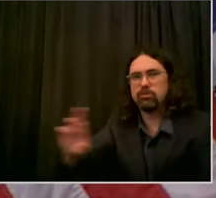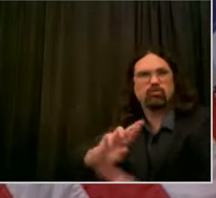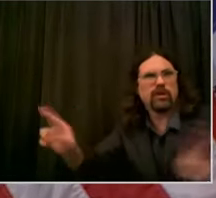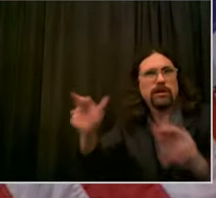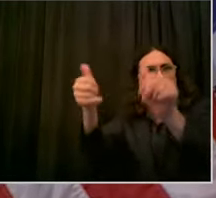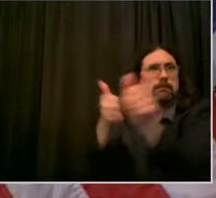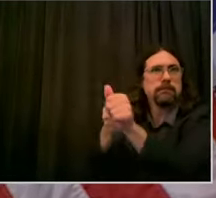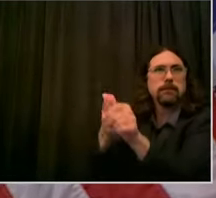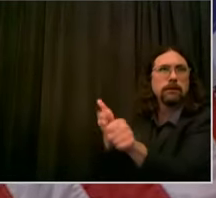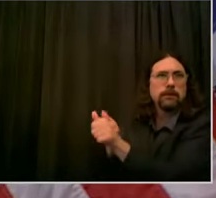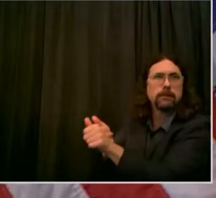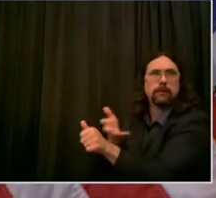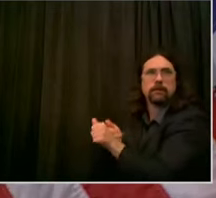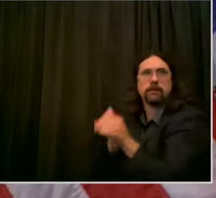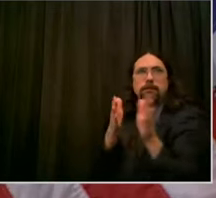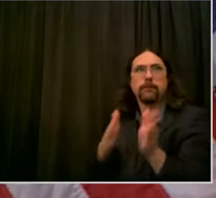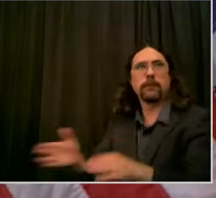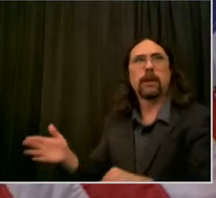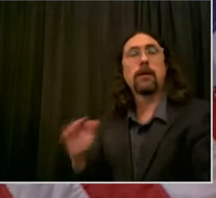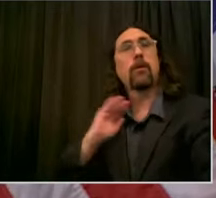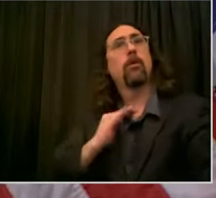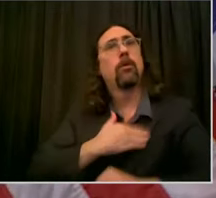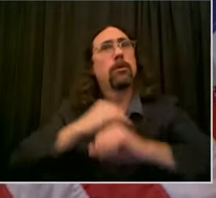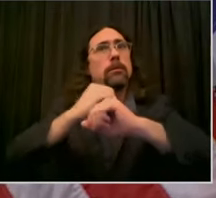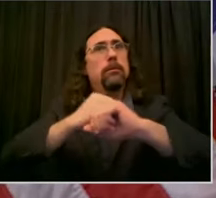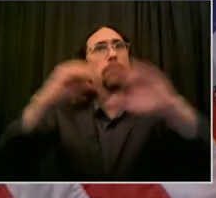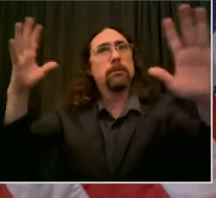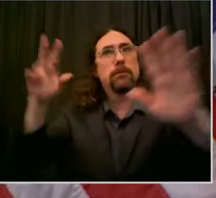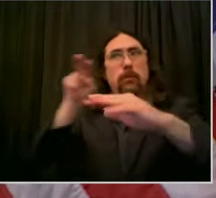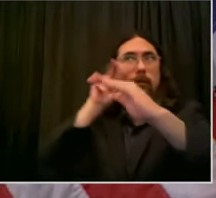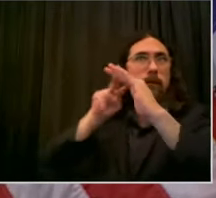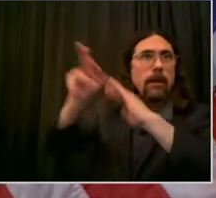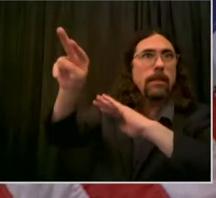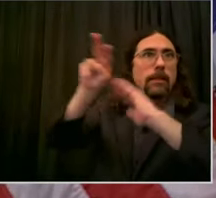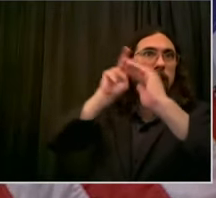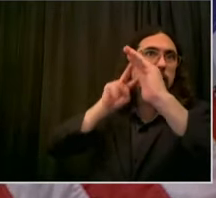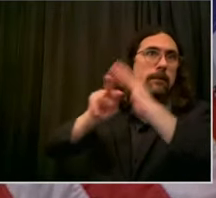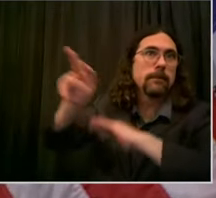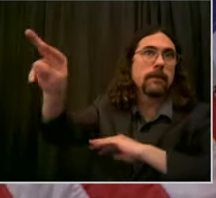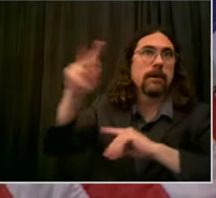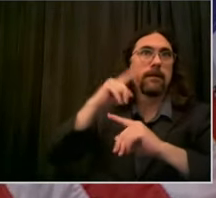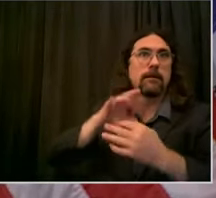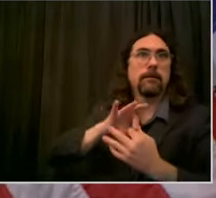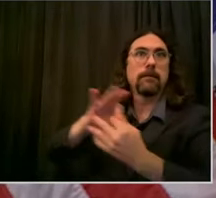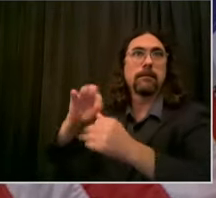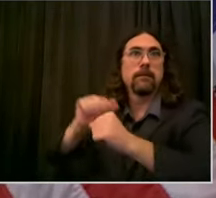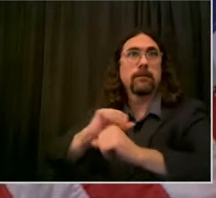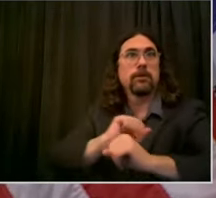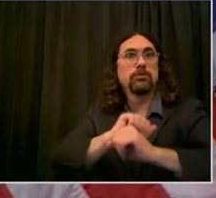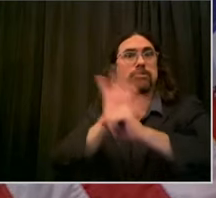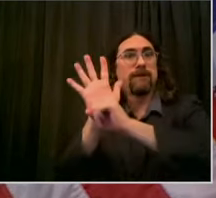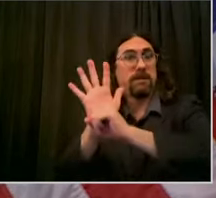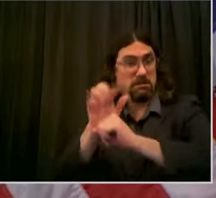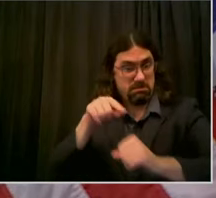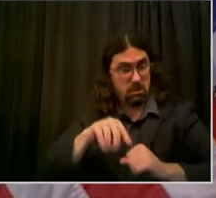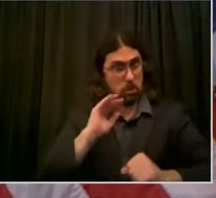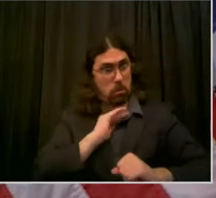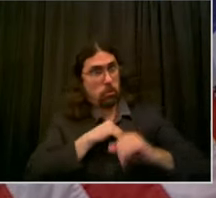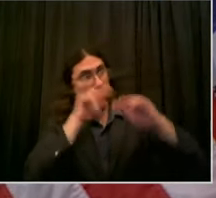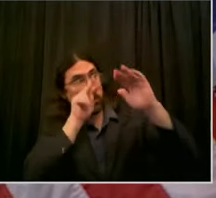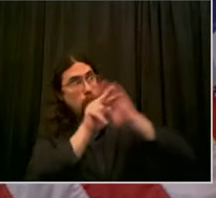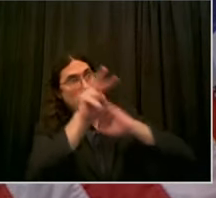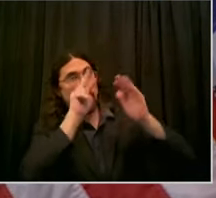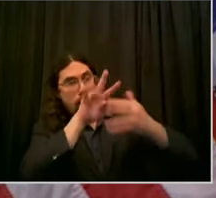state, local, has been really uneven because this is such a multifaceted crisis and medical science doesn't understand